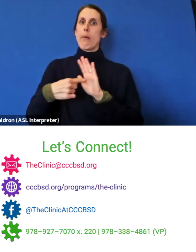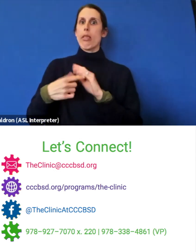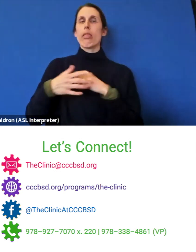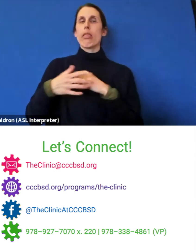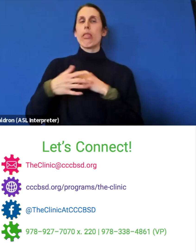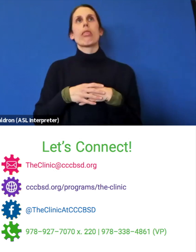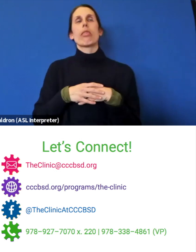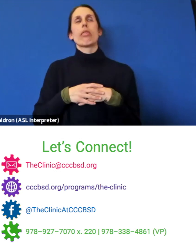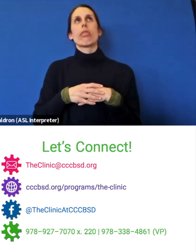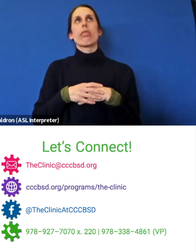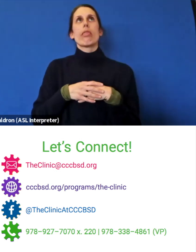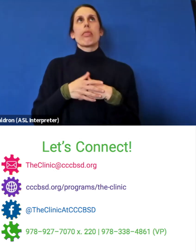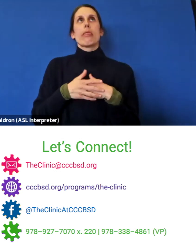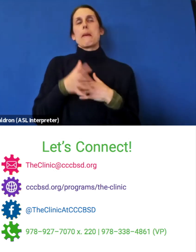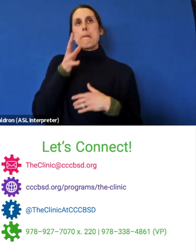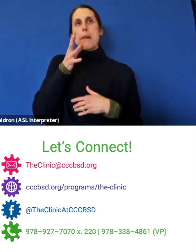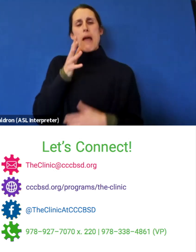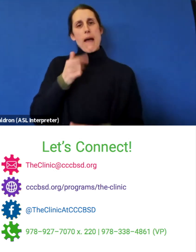because